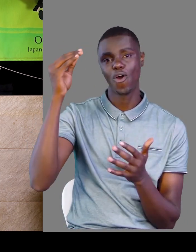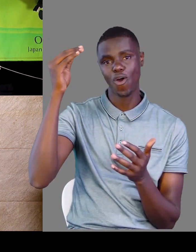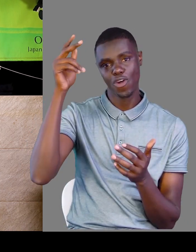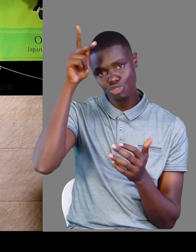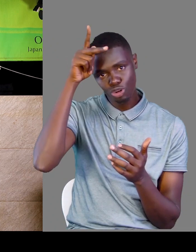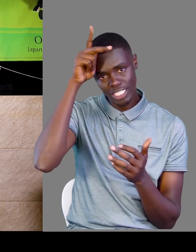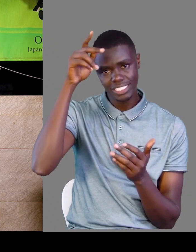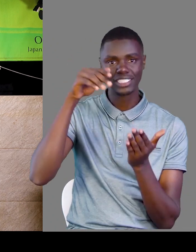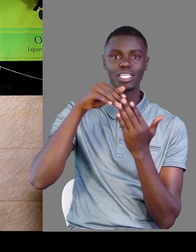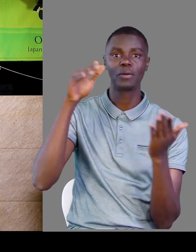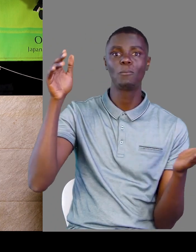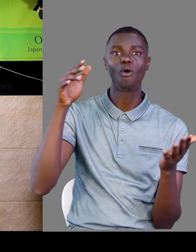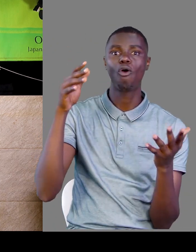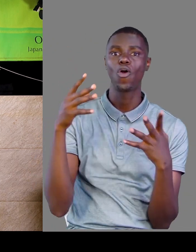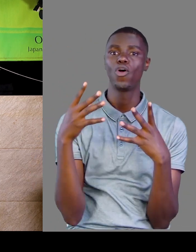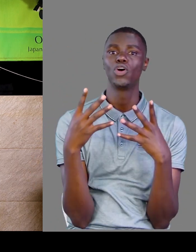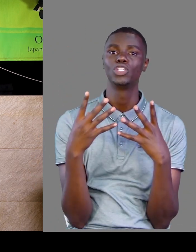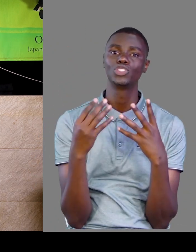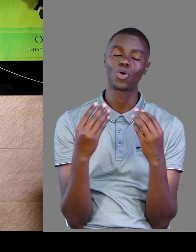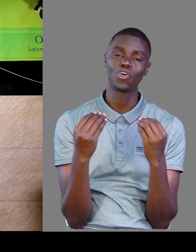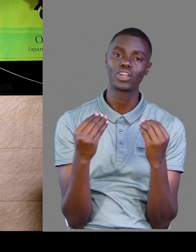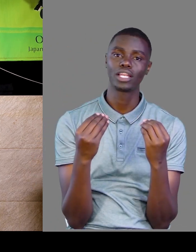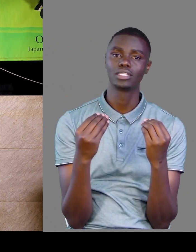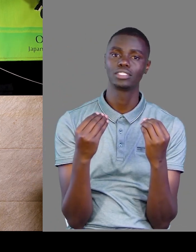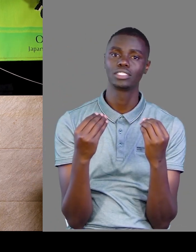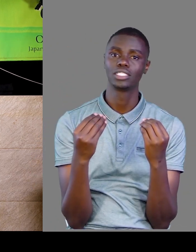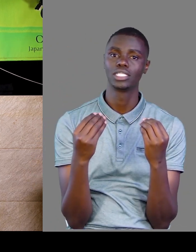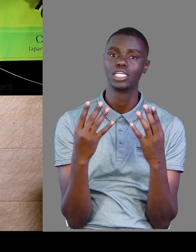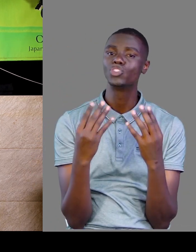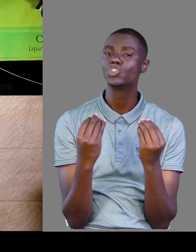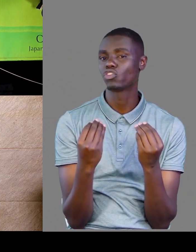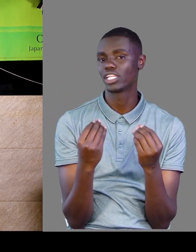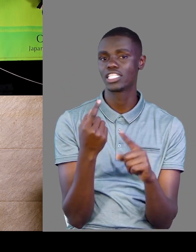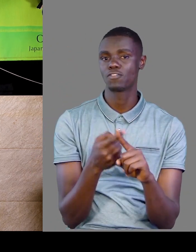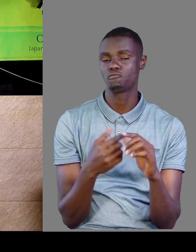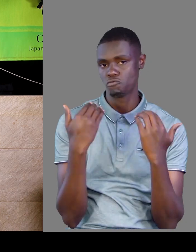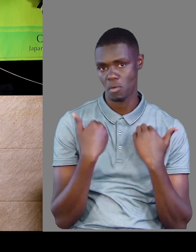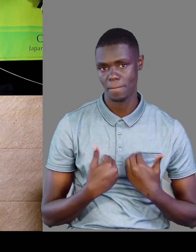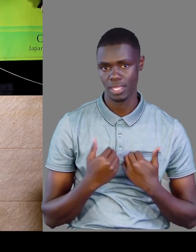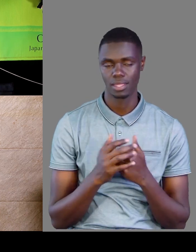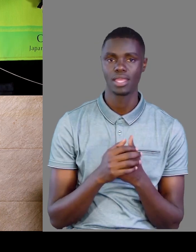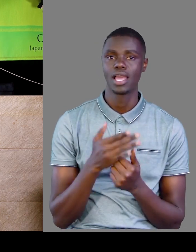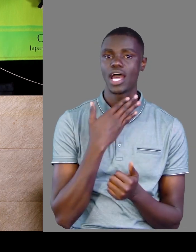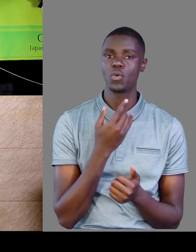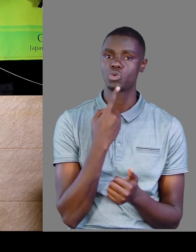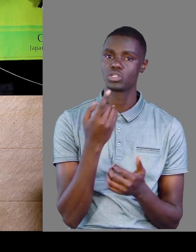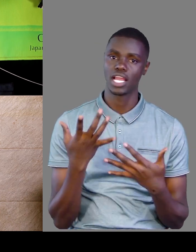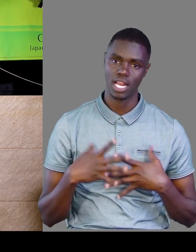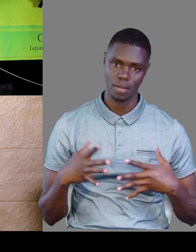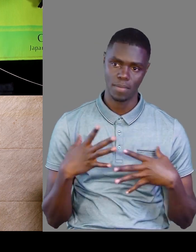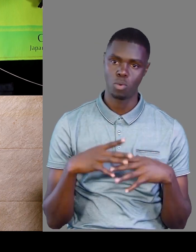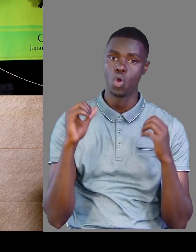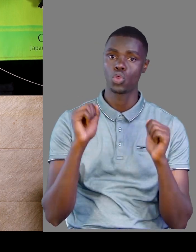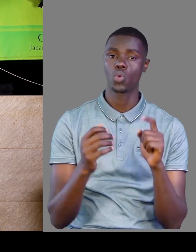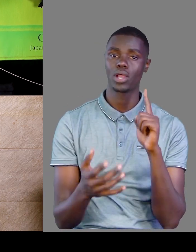literacy, more soft glam, more softness. I'd like to tell people that you